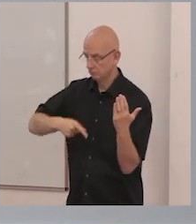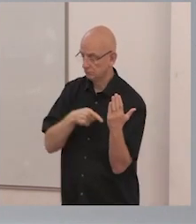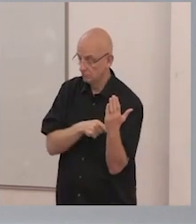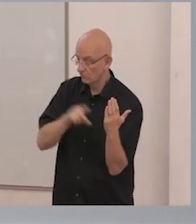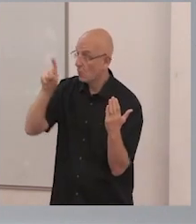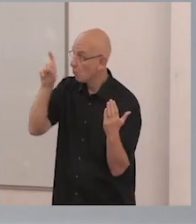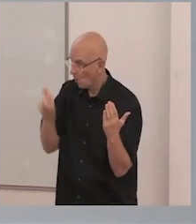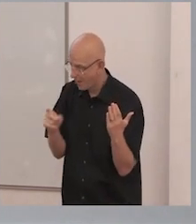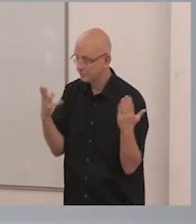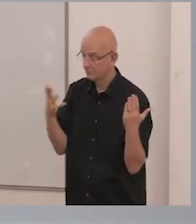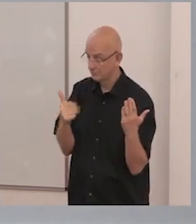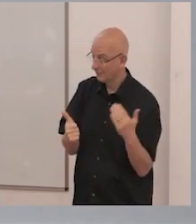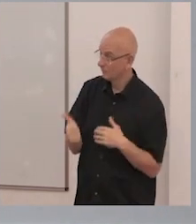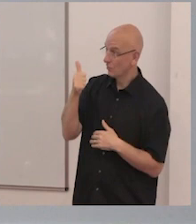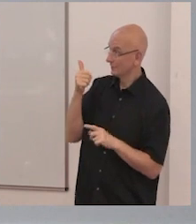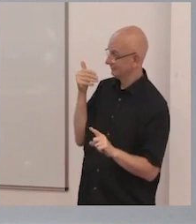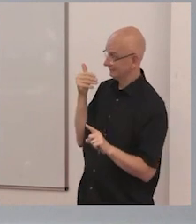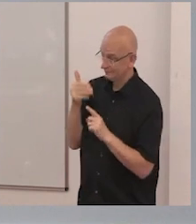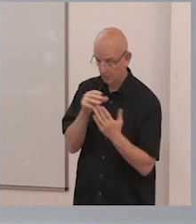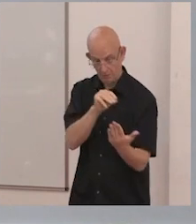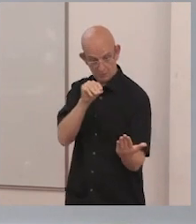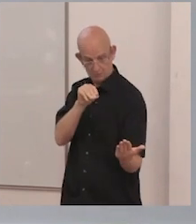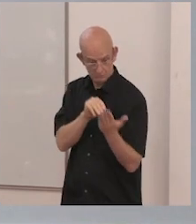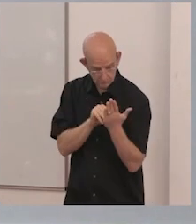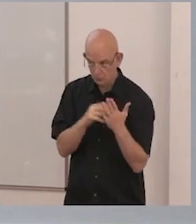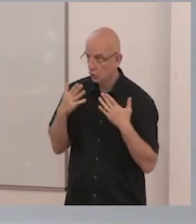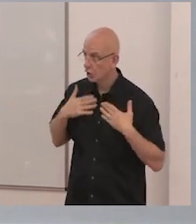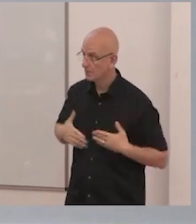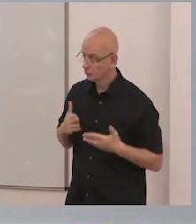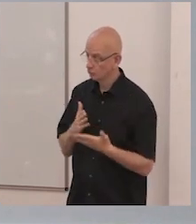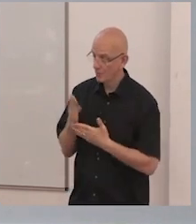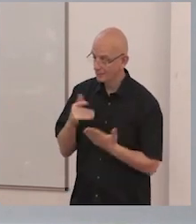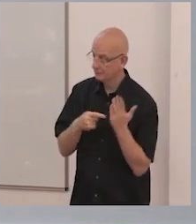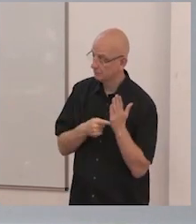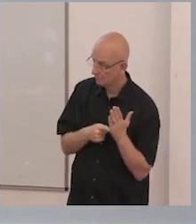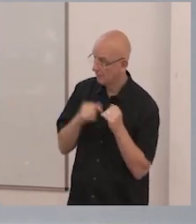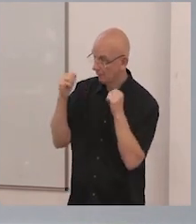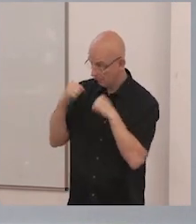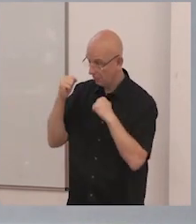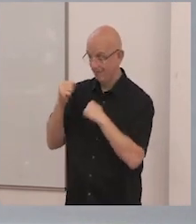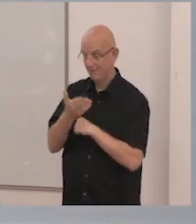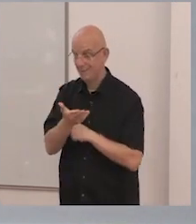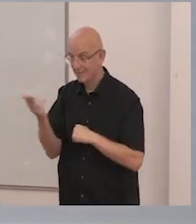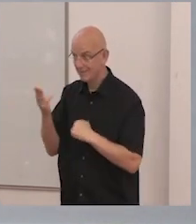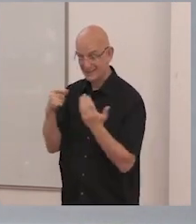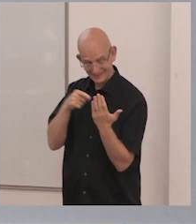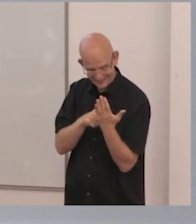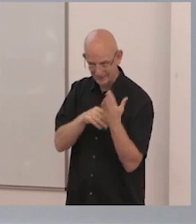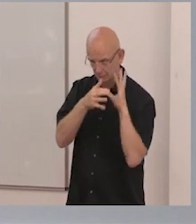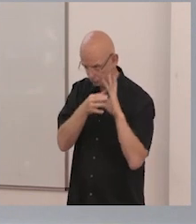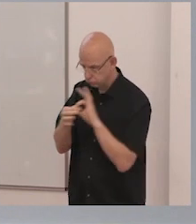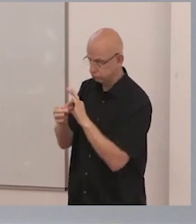a disability-specific provision, a standalone provision solely on disability.